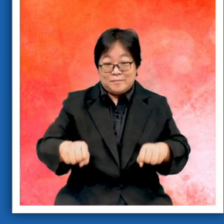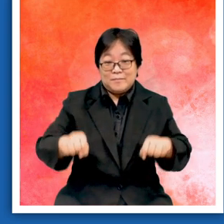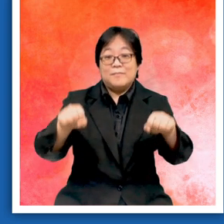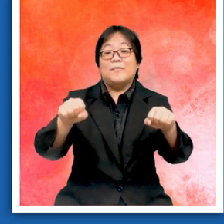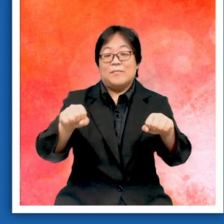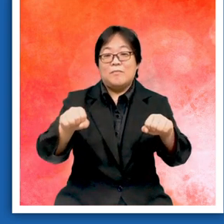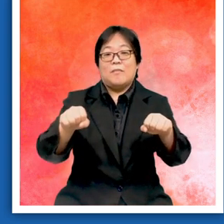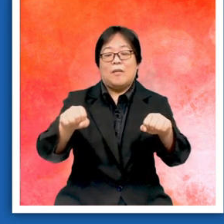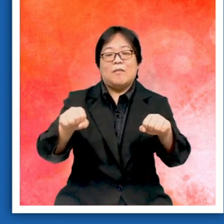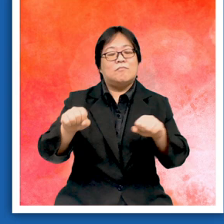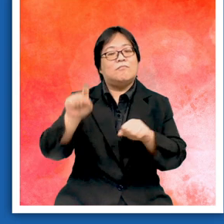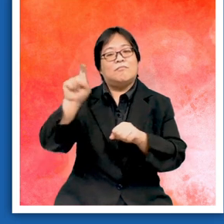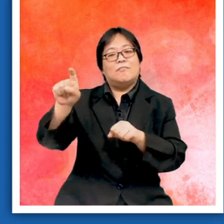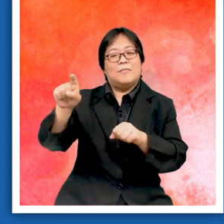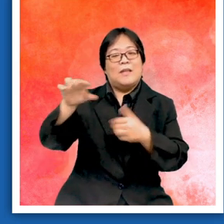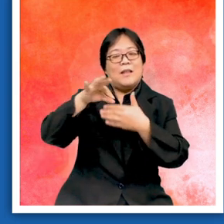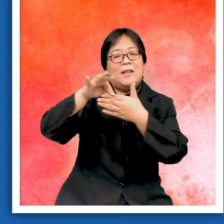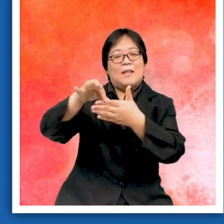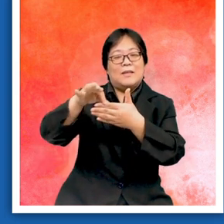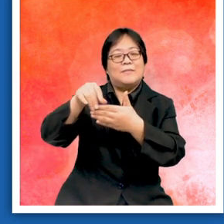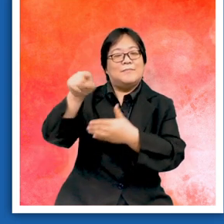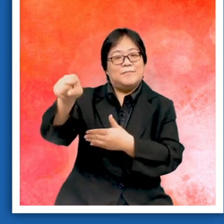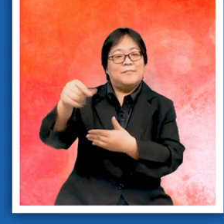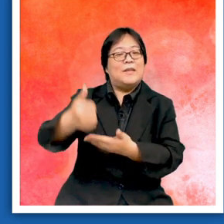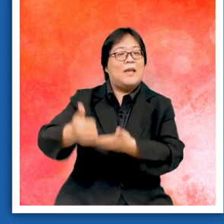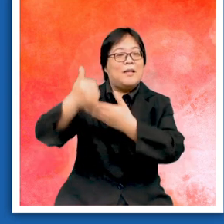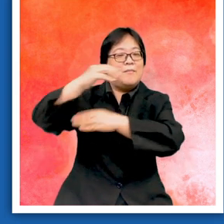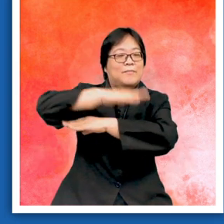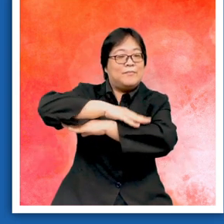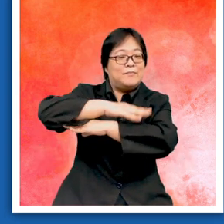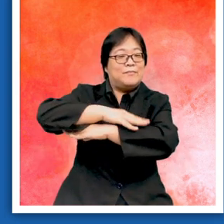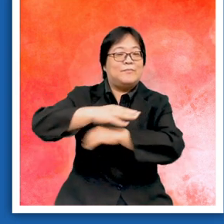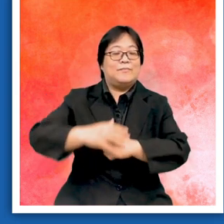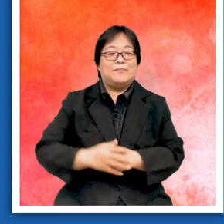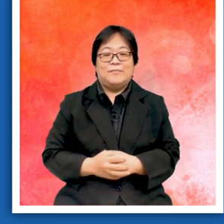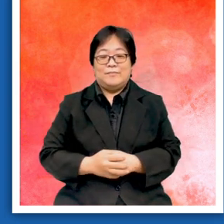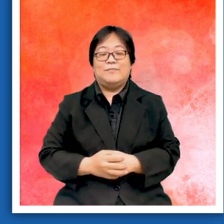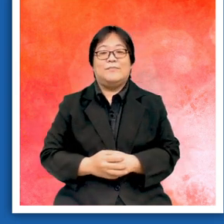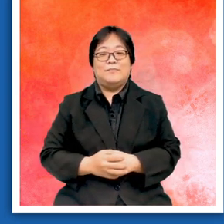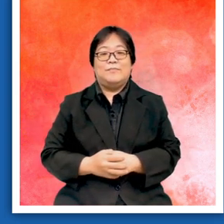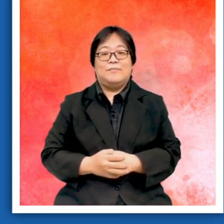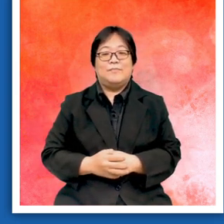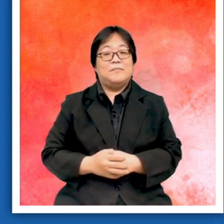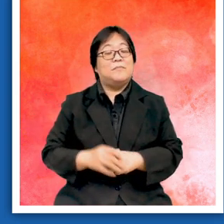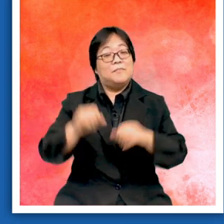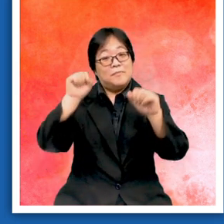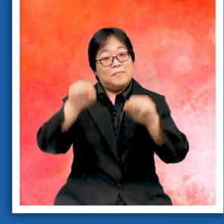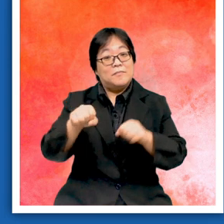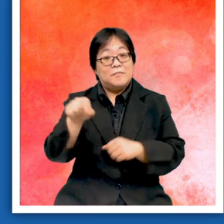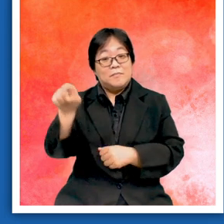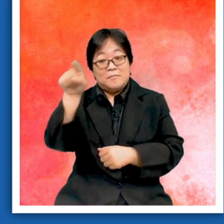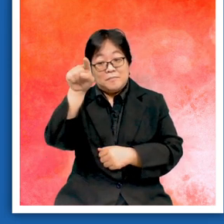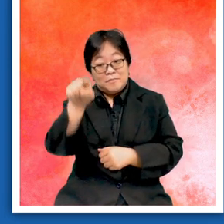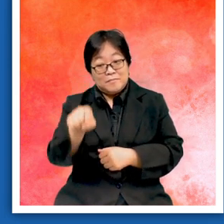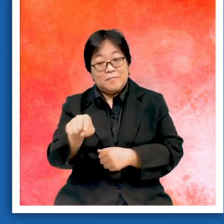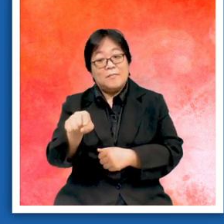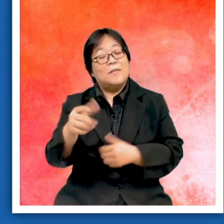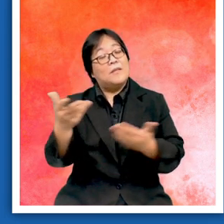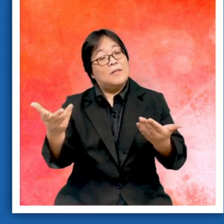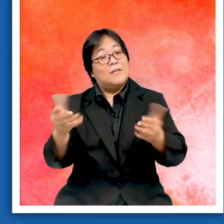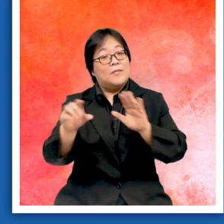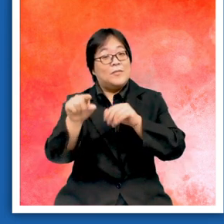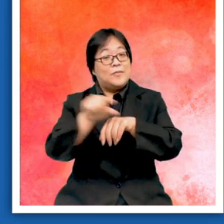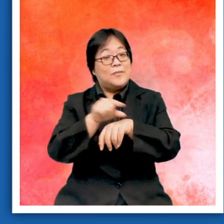you can go to this link, help desk. All right. You can